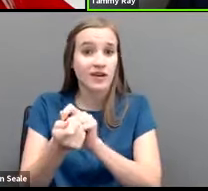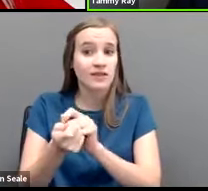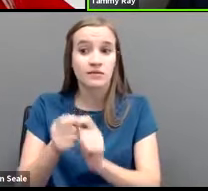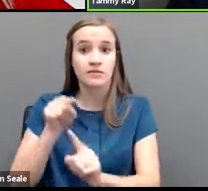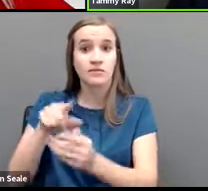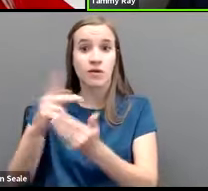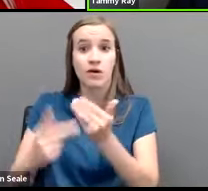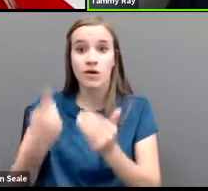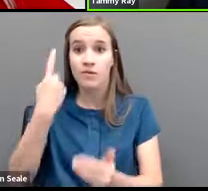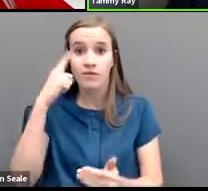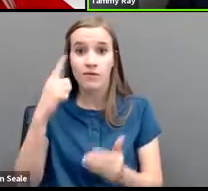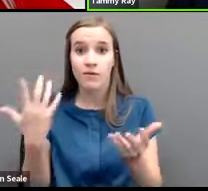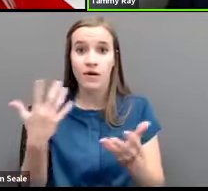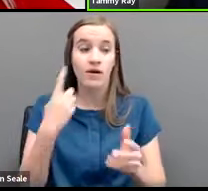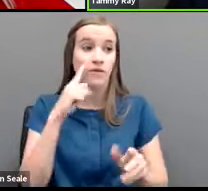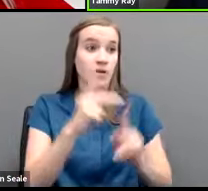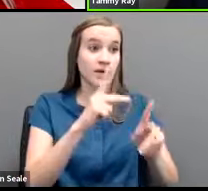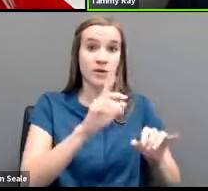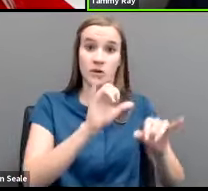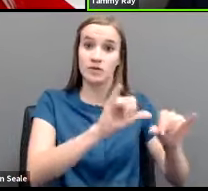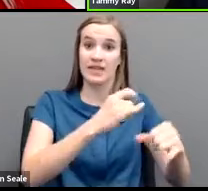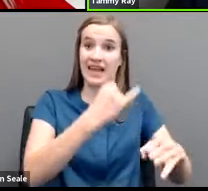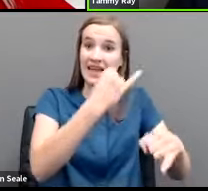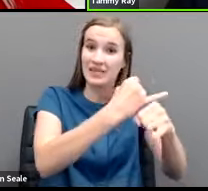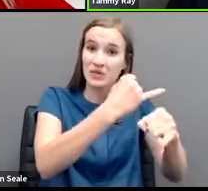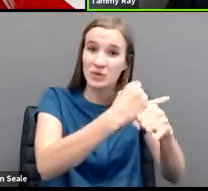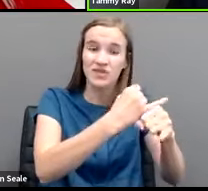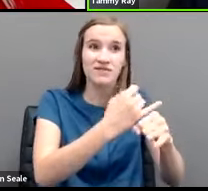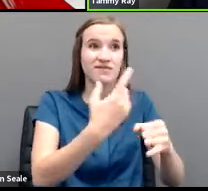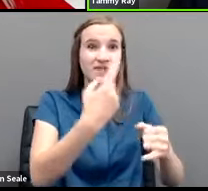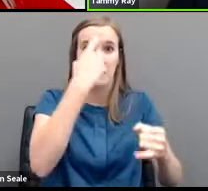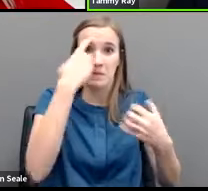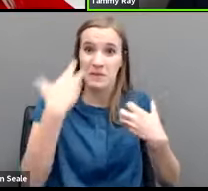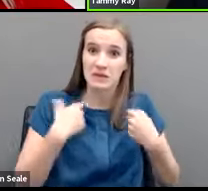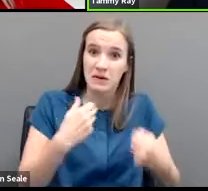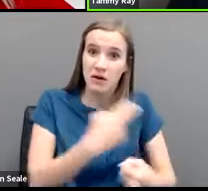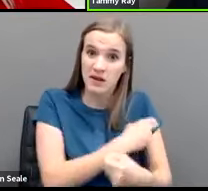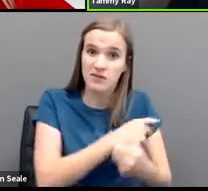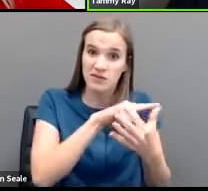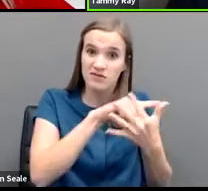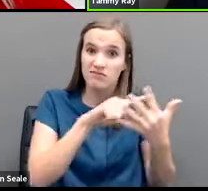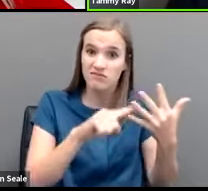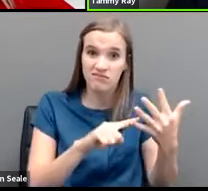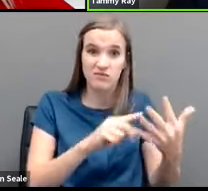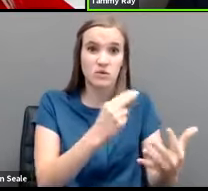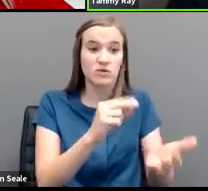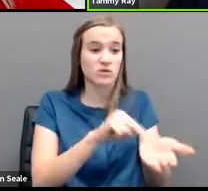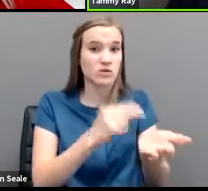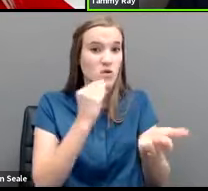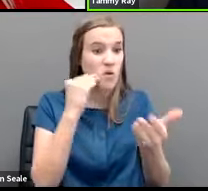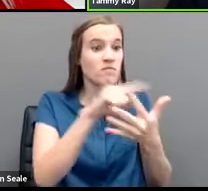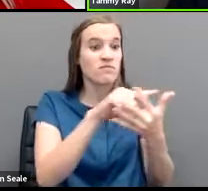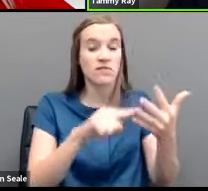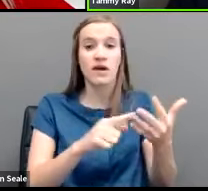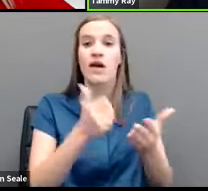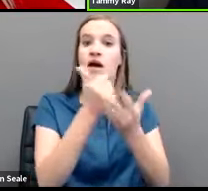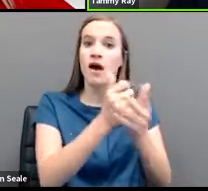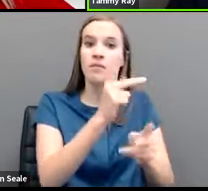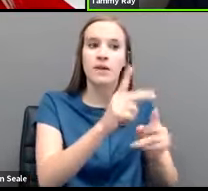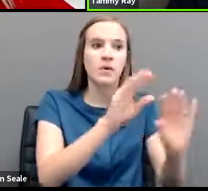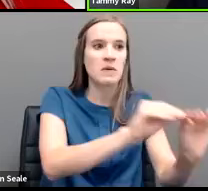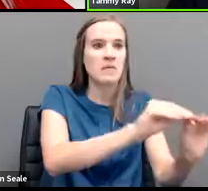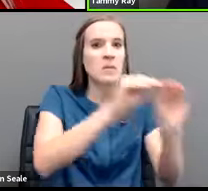move back into the community. And it adds a couple of little benefits and supports. Um, they can get